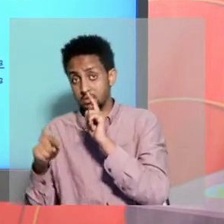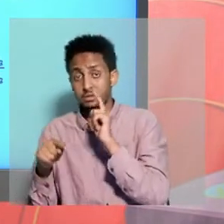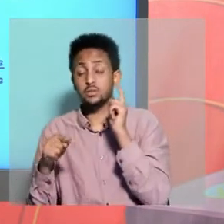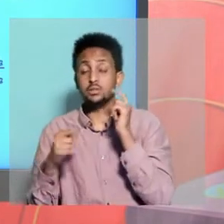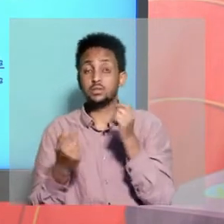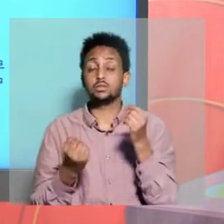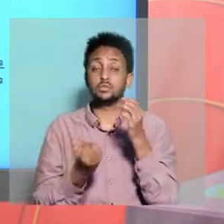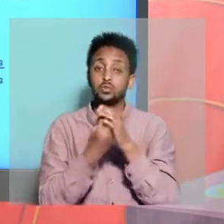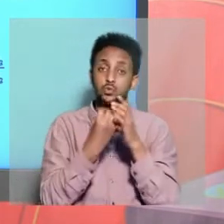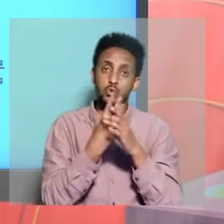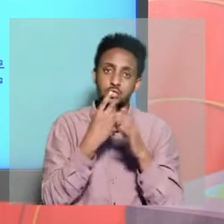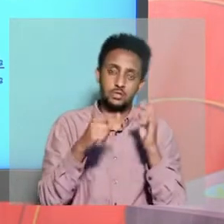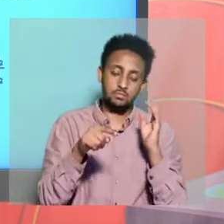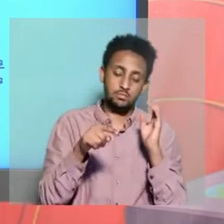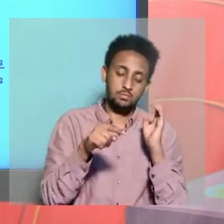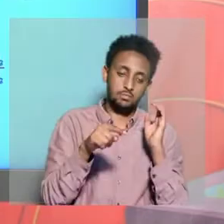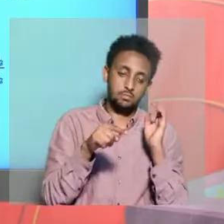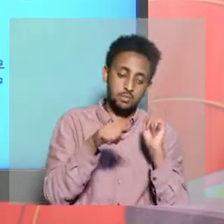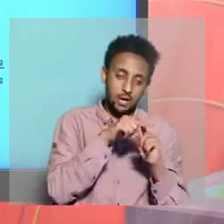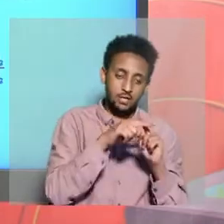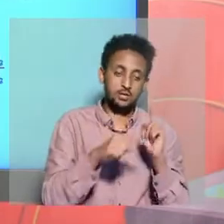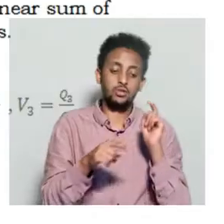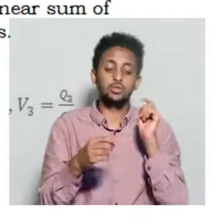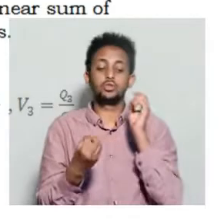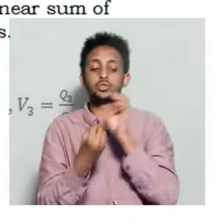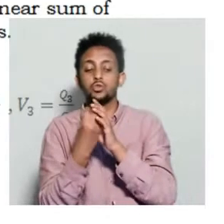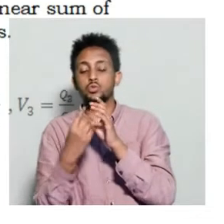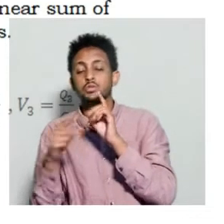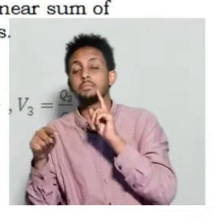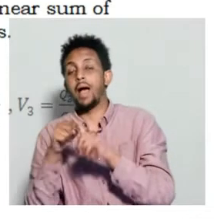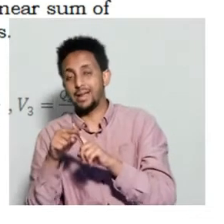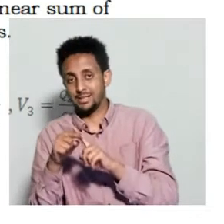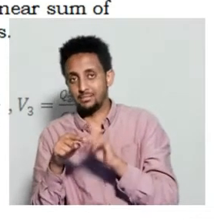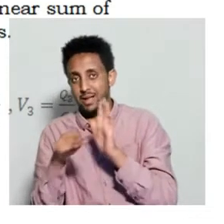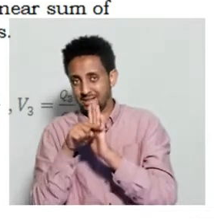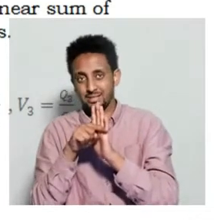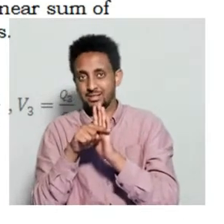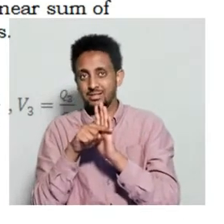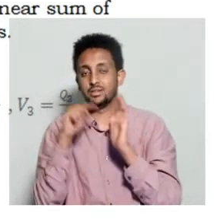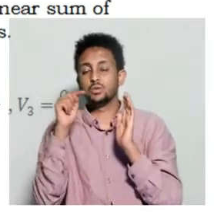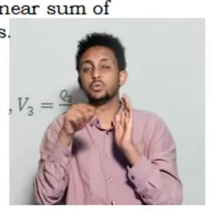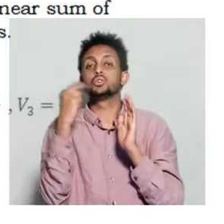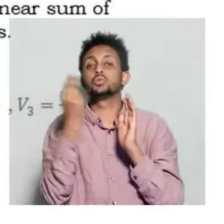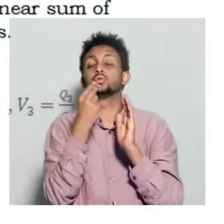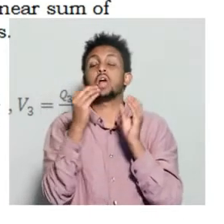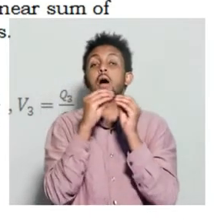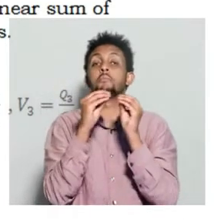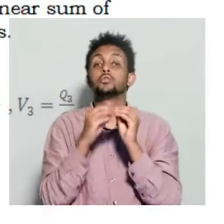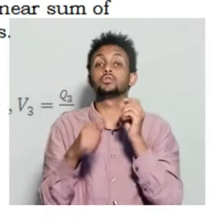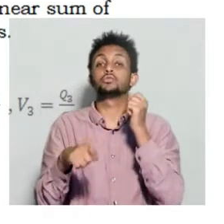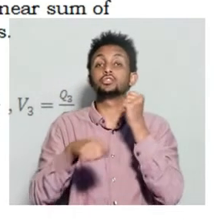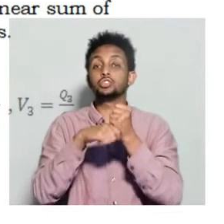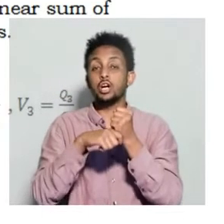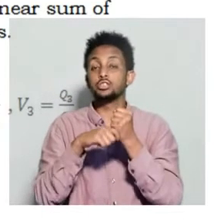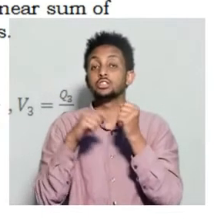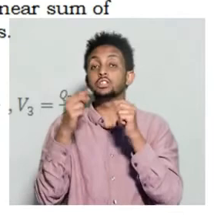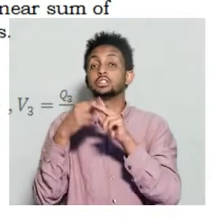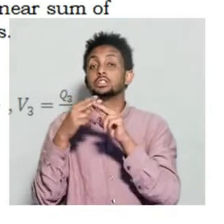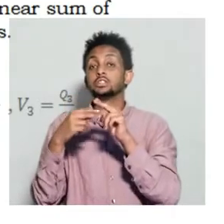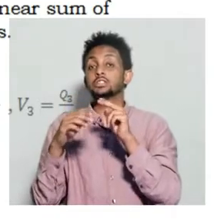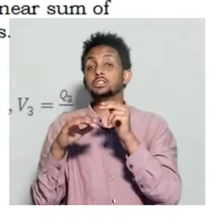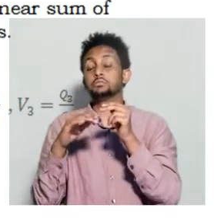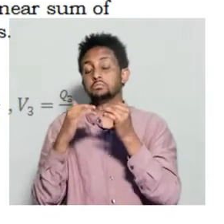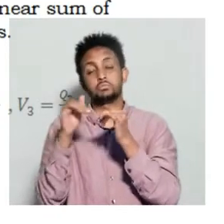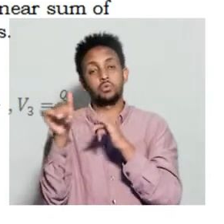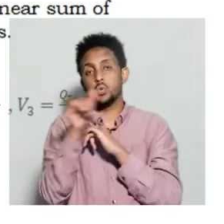the source plus and the source minus. And for capacitor connected in series, the amount of the charge stored on each capacitor